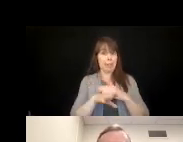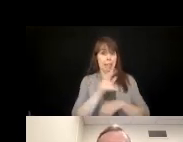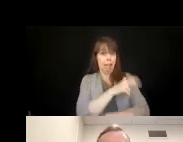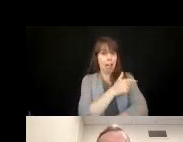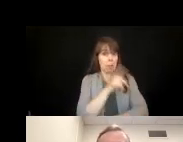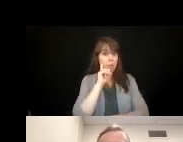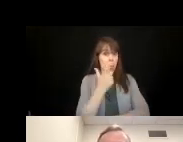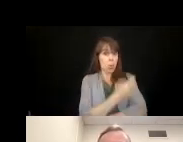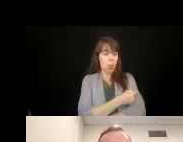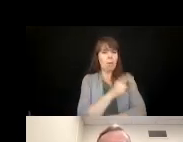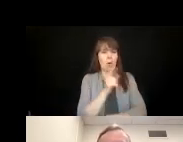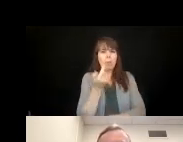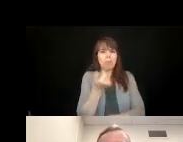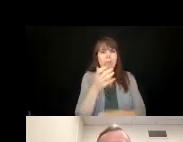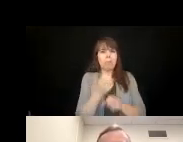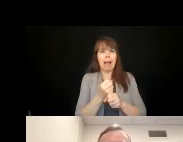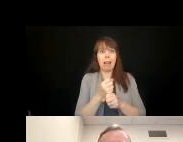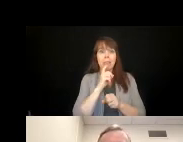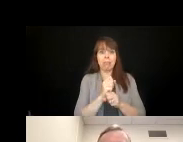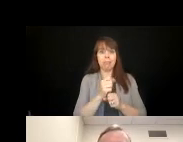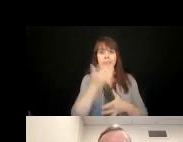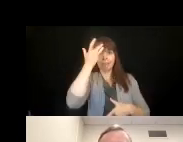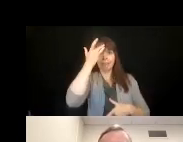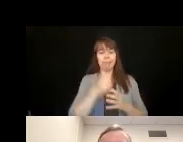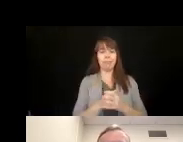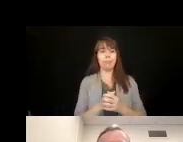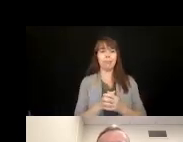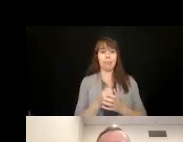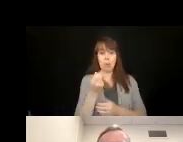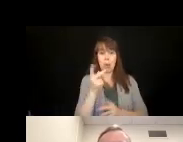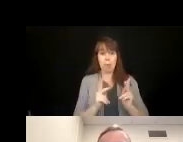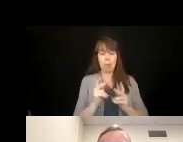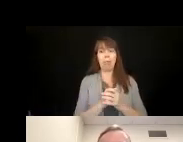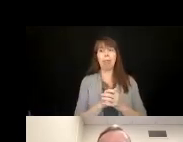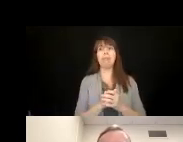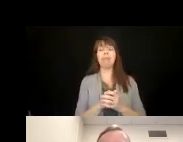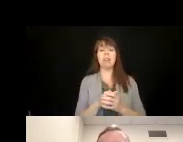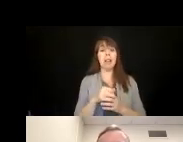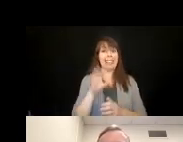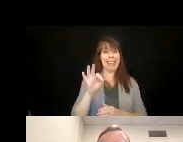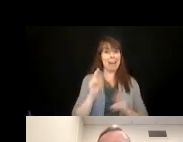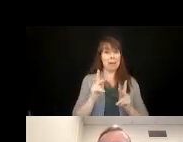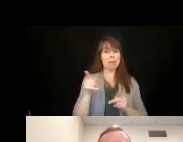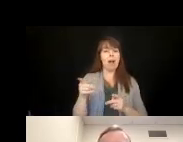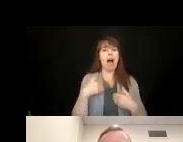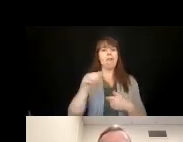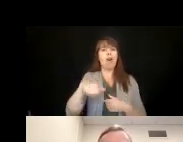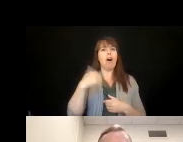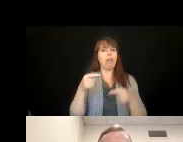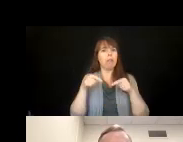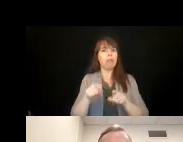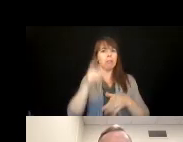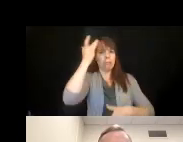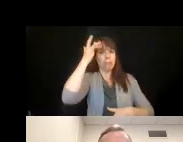fully vaccinated. Among this group of 12 patients, 9 were immunocompromised or had pre-existing pulmonary